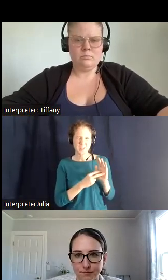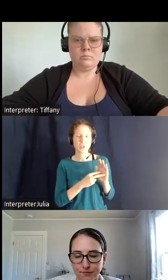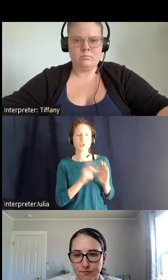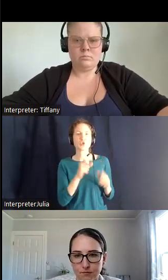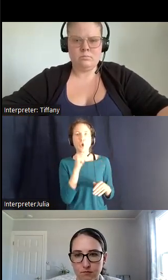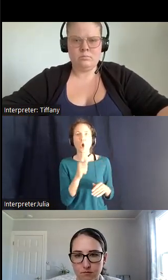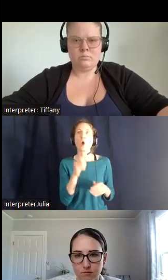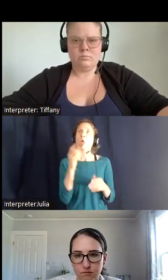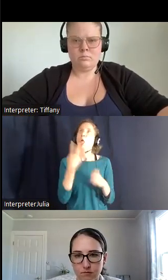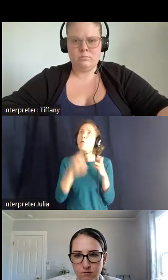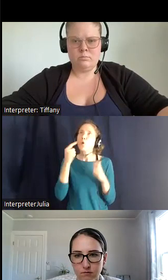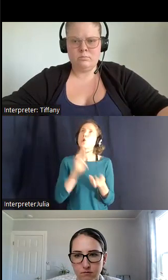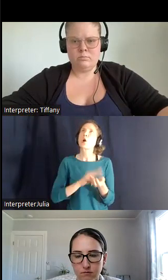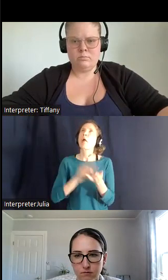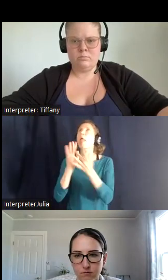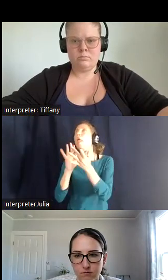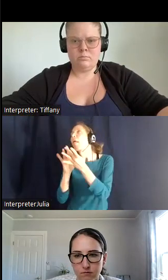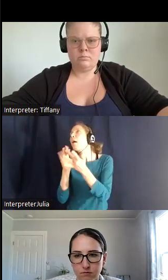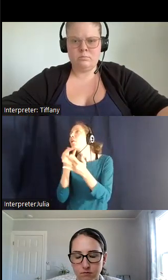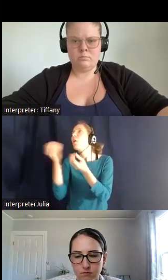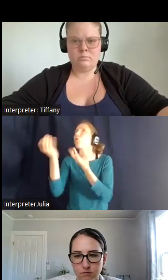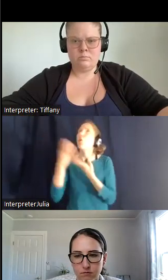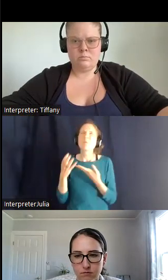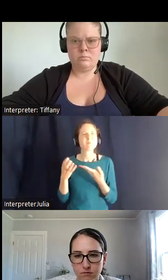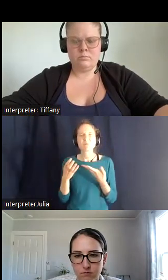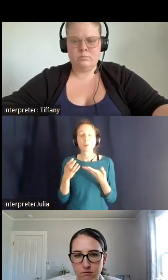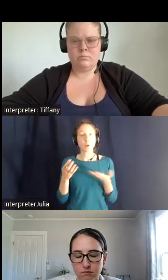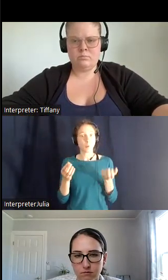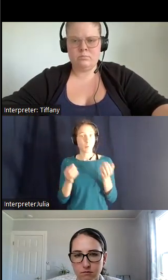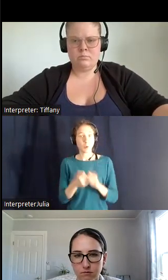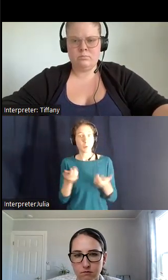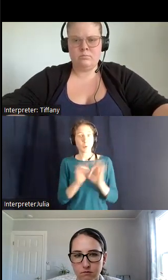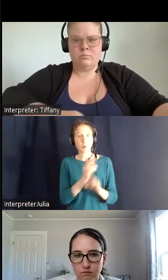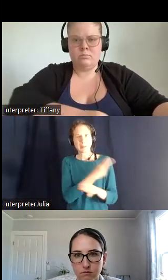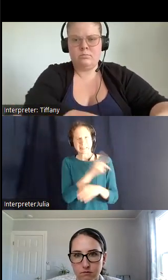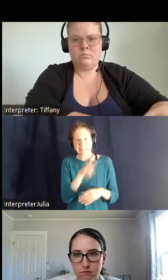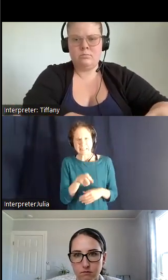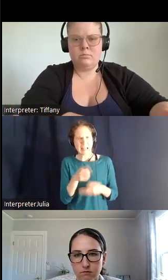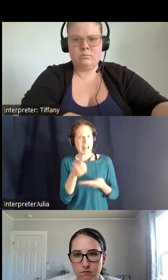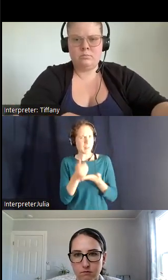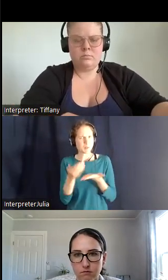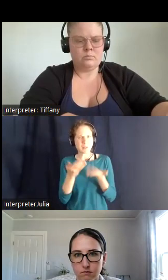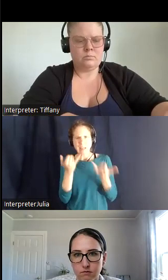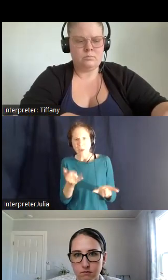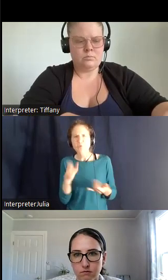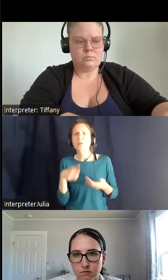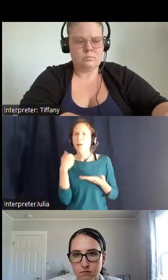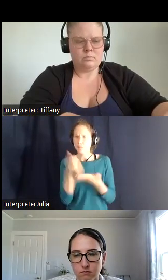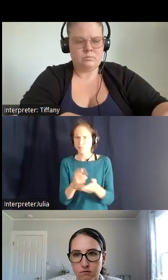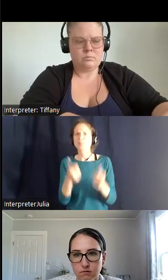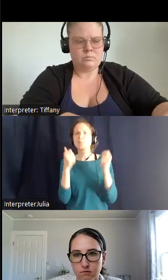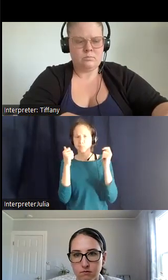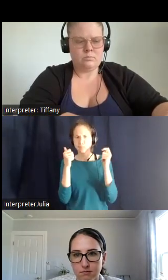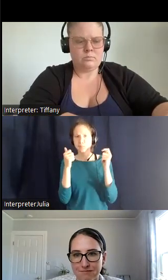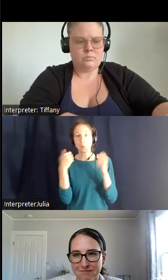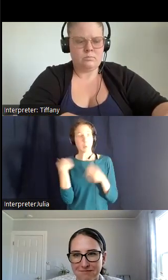most importantly, it shouldn't place a burden on the person who needs the services right then and there. That's why they showed up. We don't have